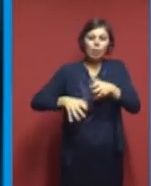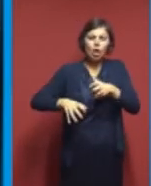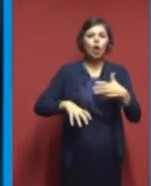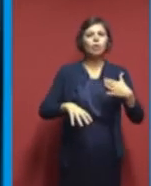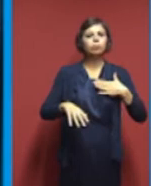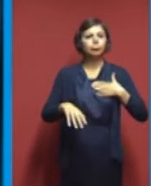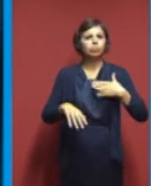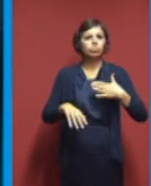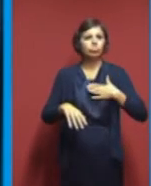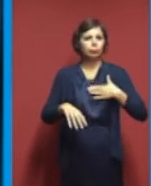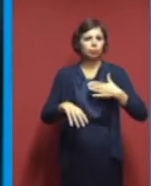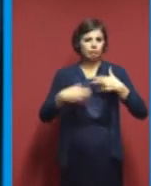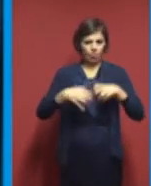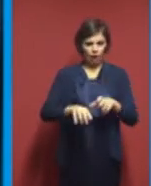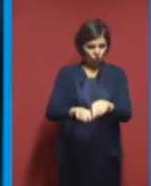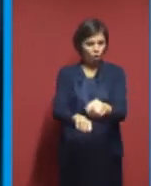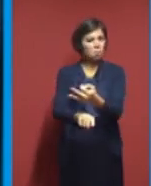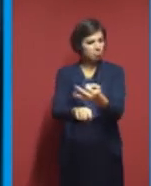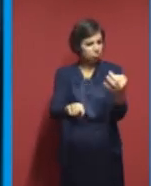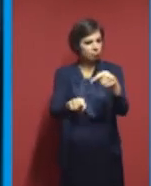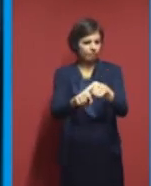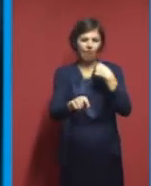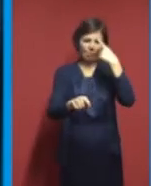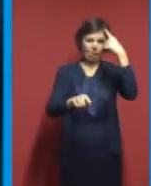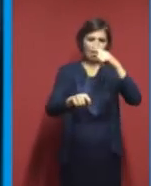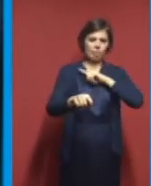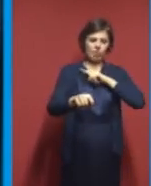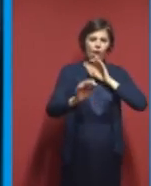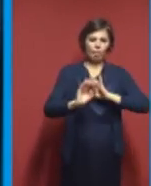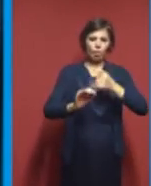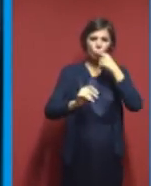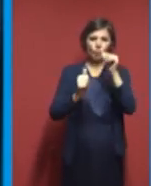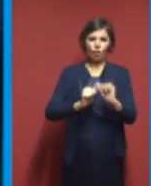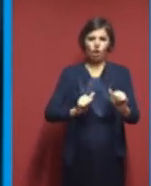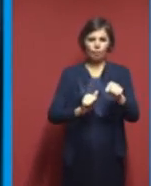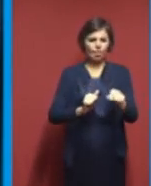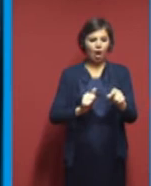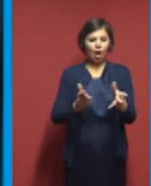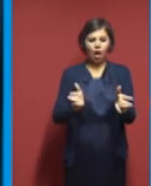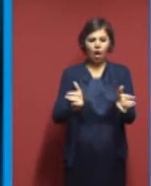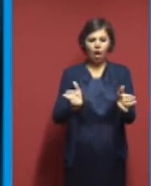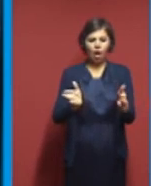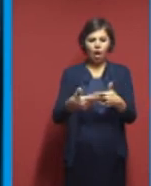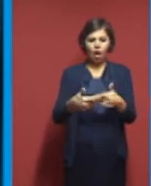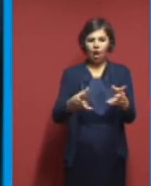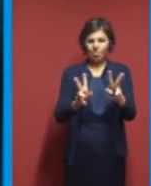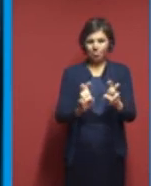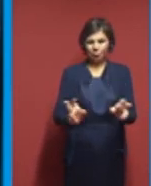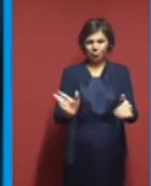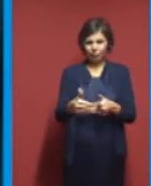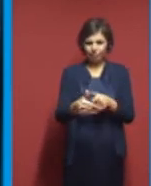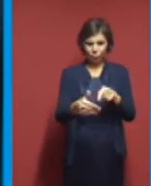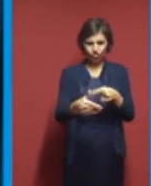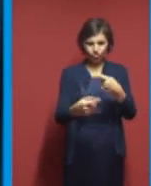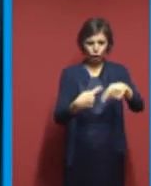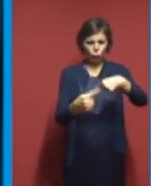What I'm involved with right now is actually a startup to apply the same principle towards bone. So bone 1.0, 2.0, 3.0,